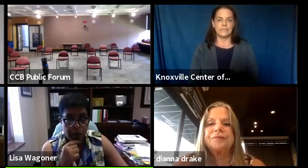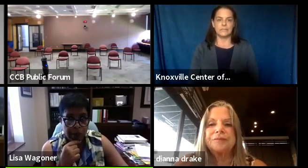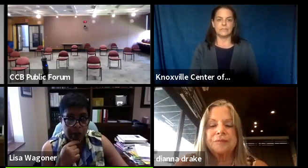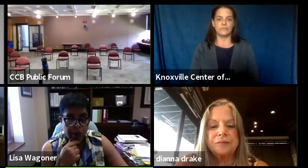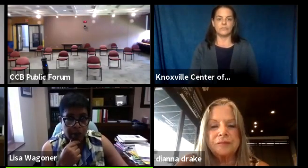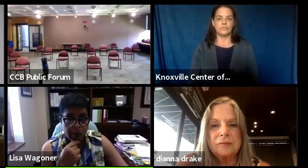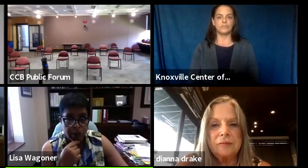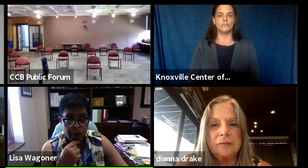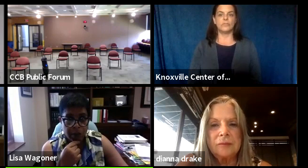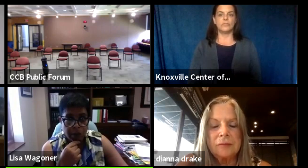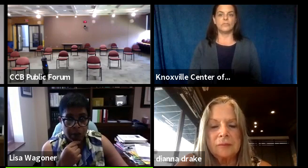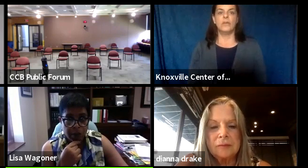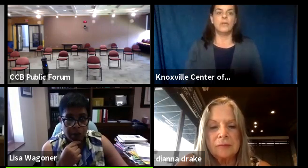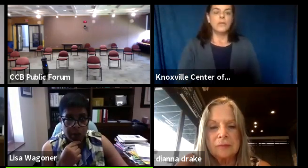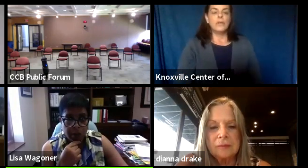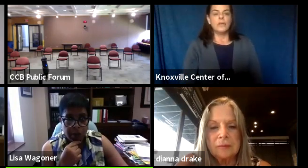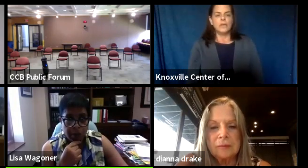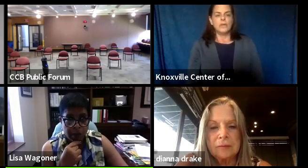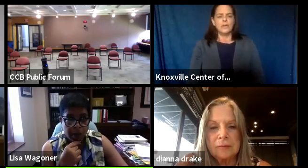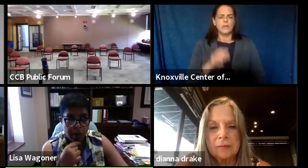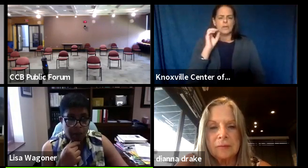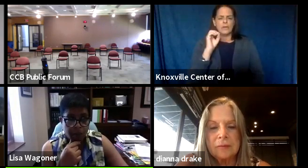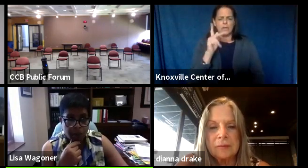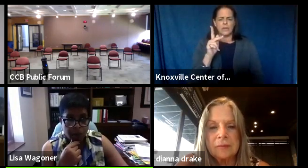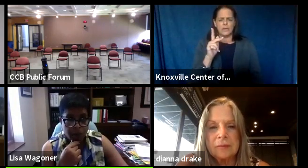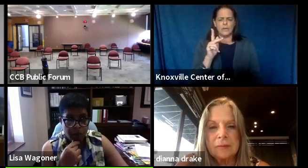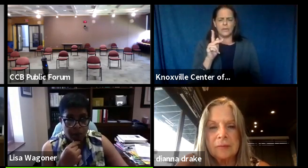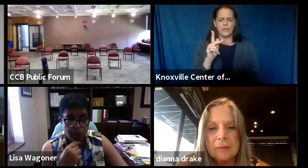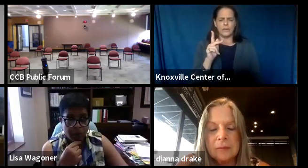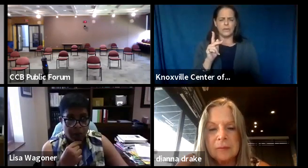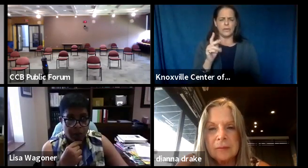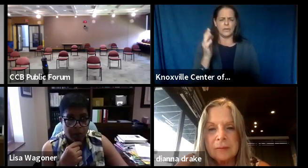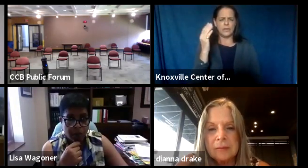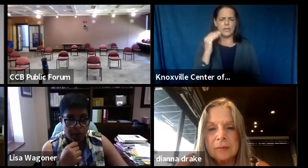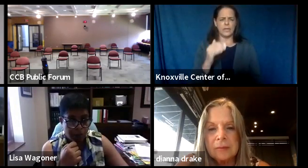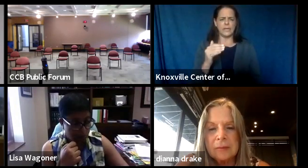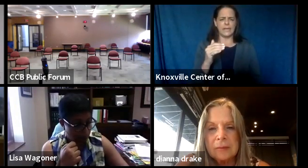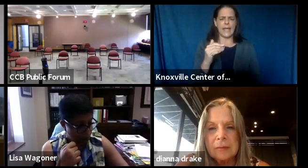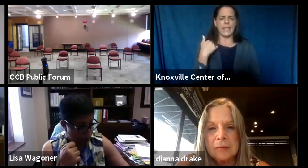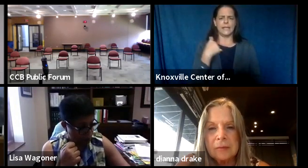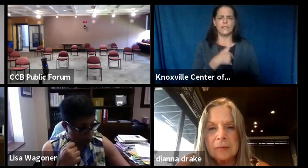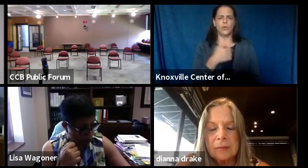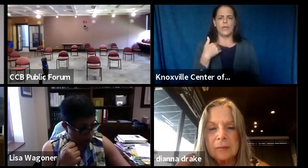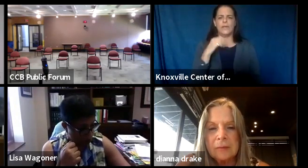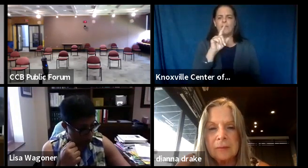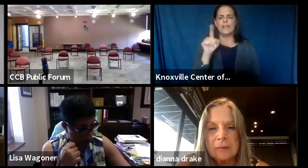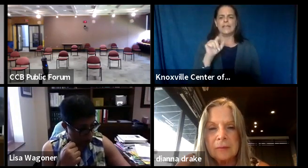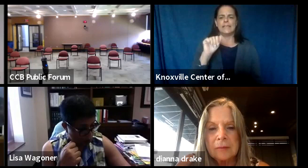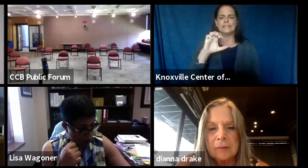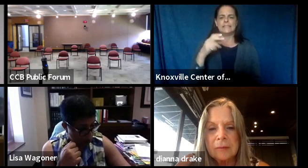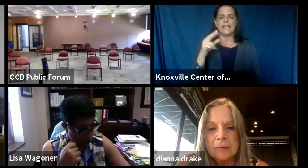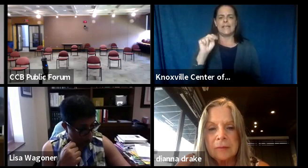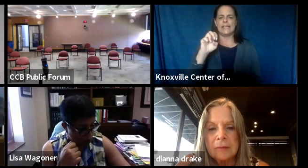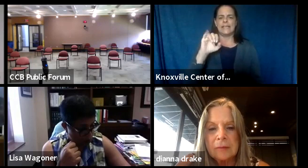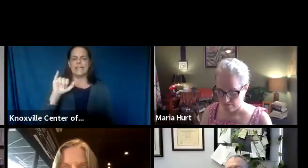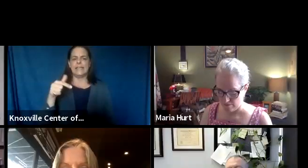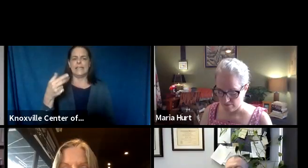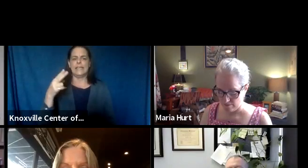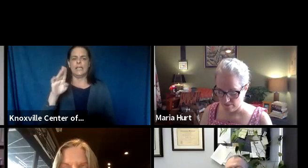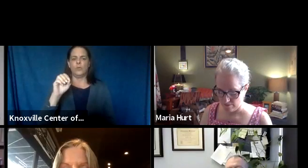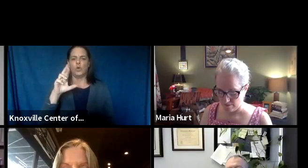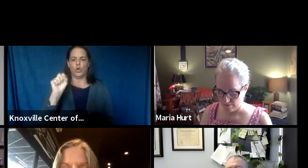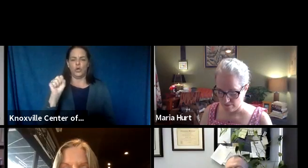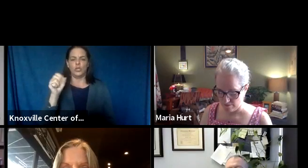Are there any other speakers before us? Yes, up next we have Zach Neighbors. He's joining us via